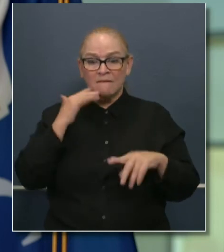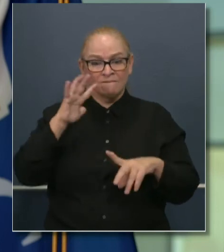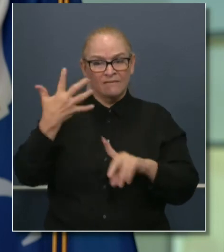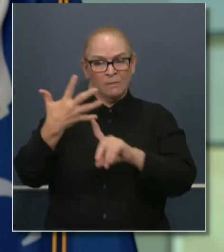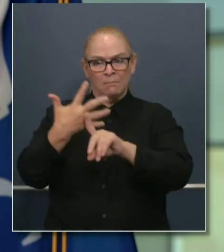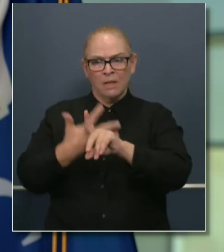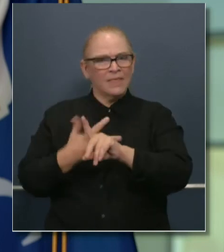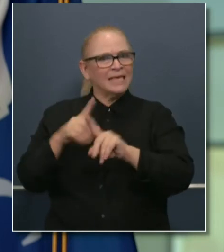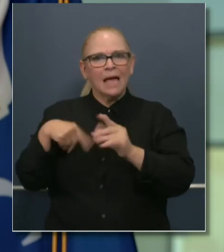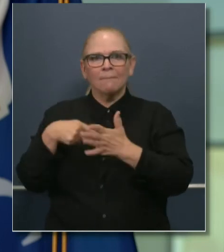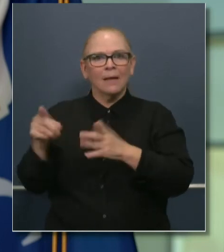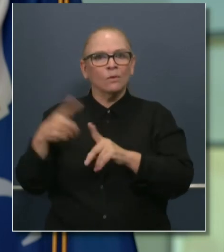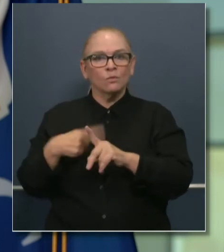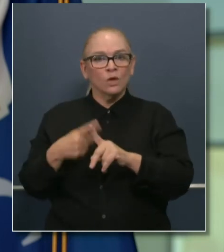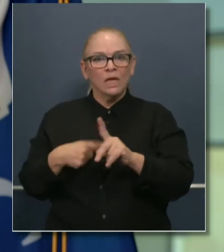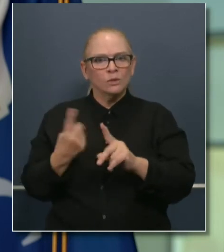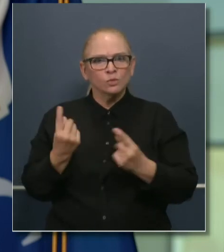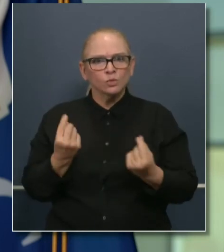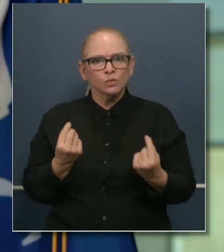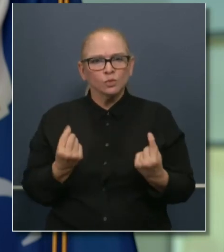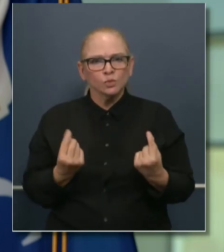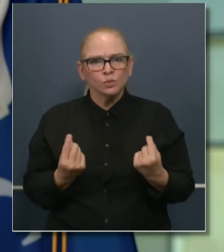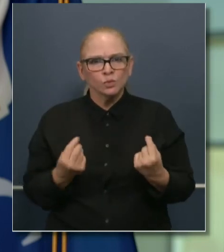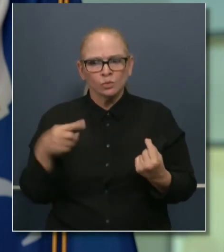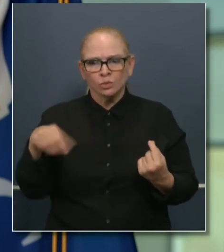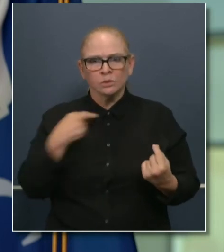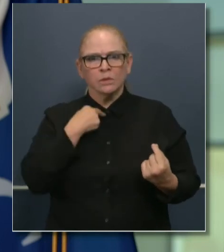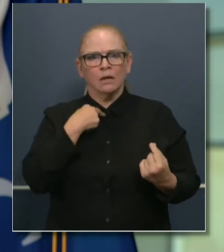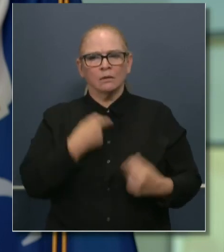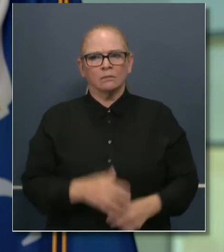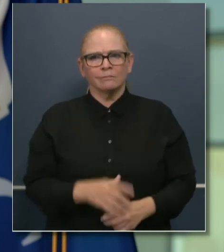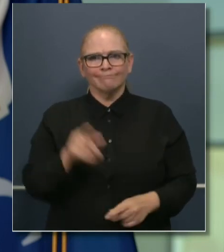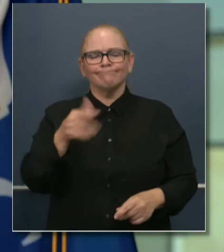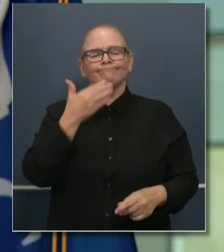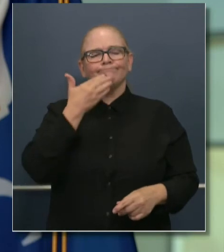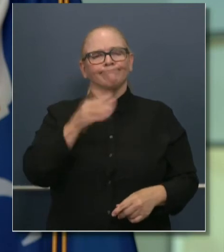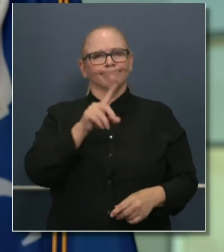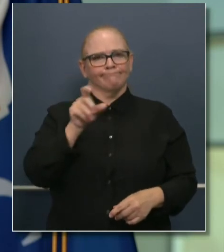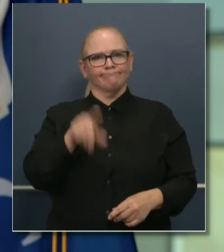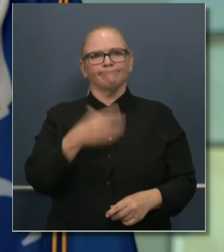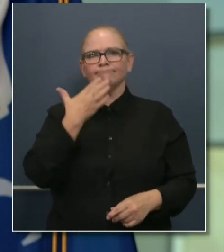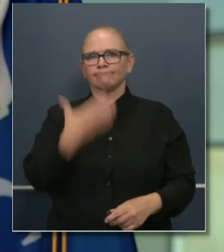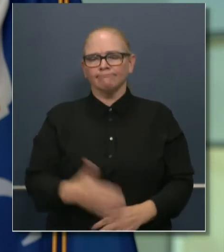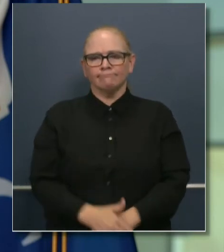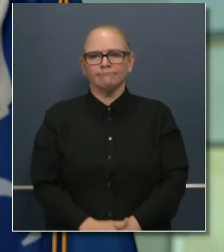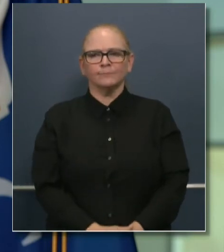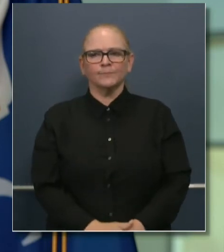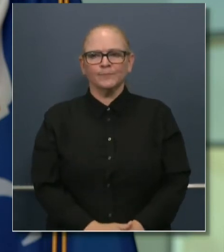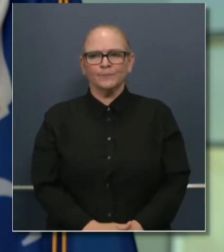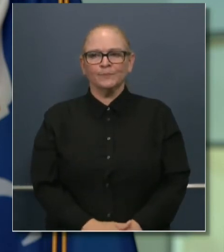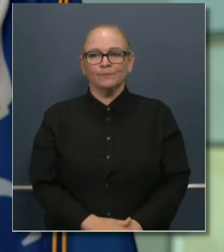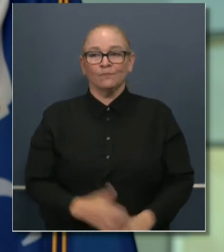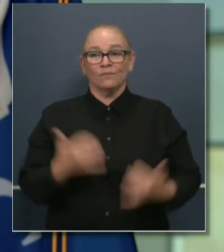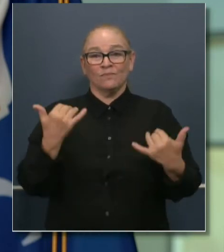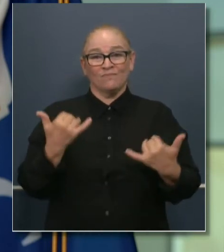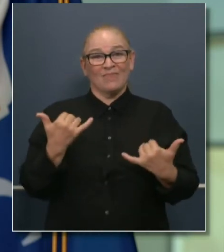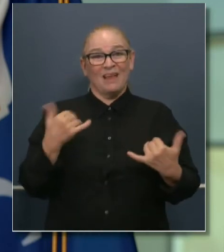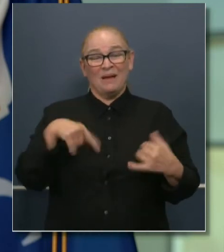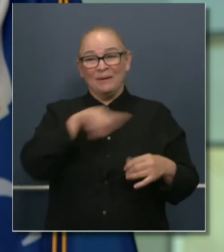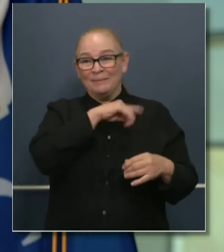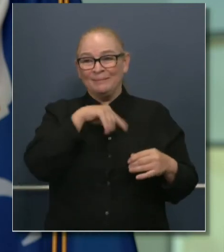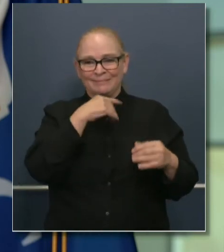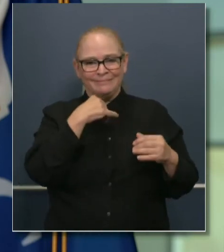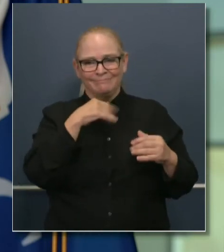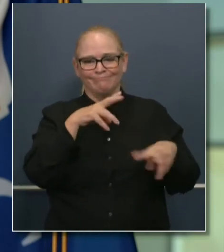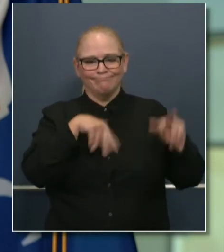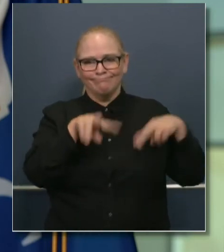you. Thank you. Thank you for the important question. As you know, the Judicial Council has an order that